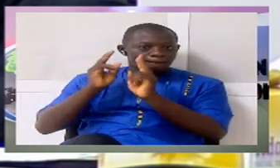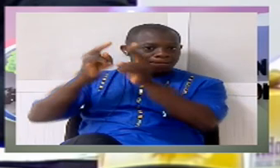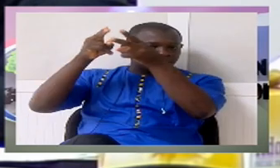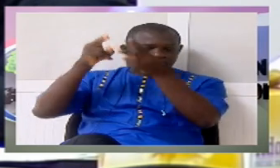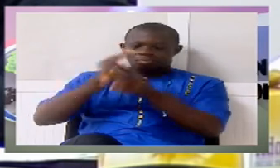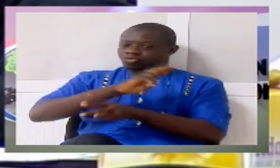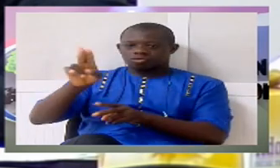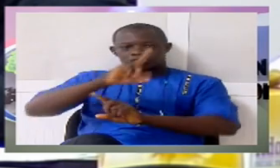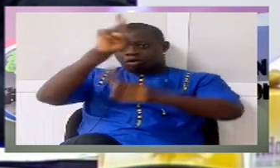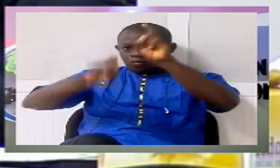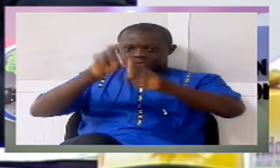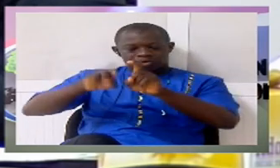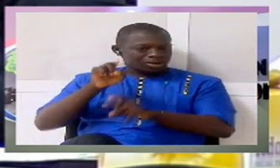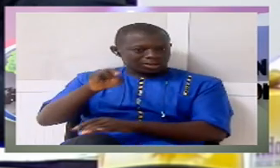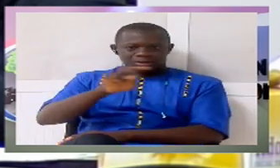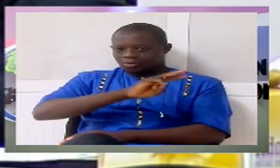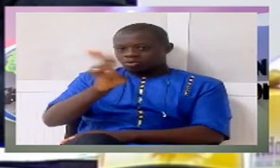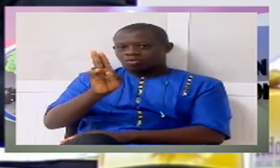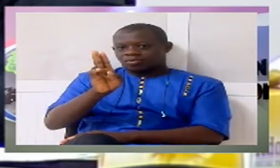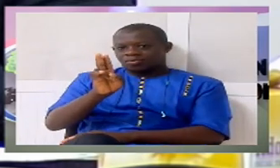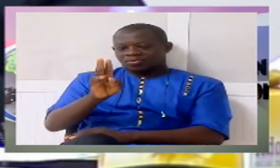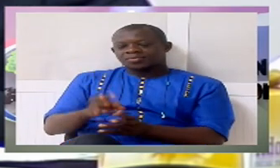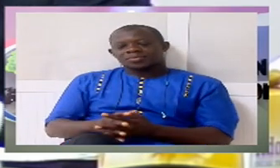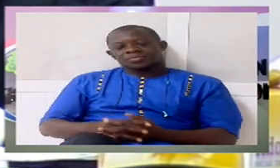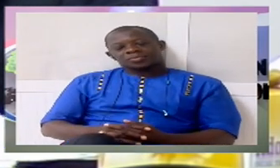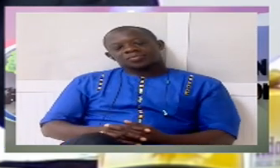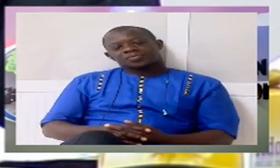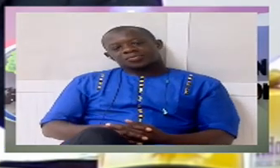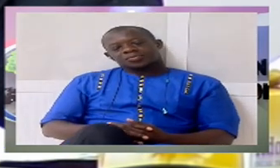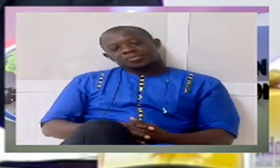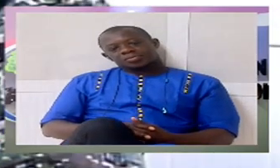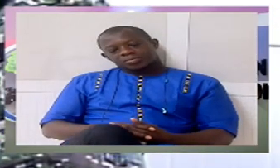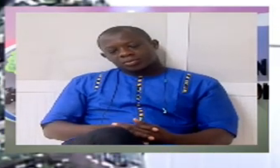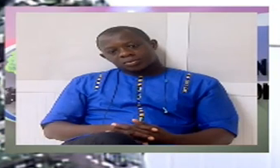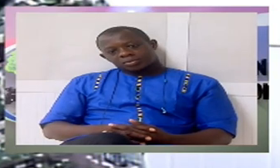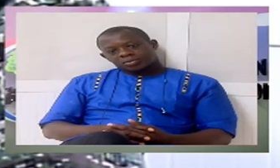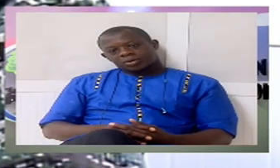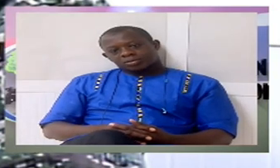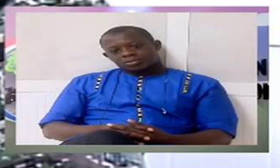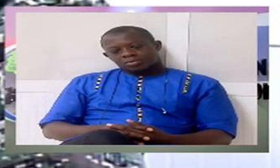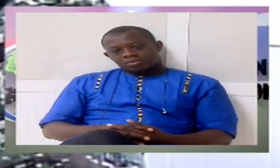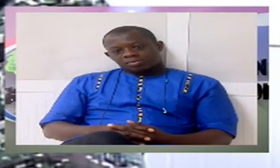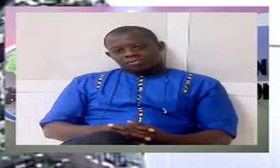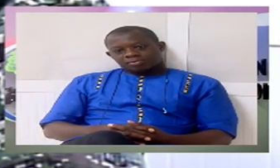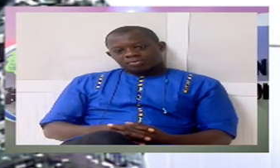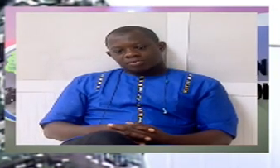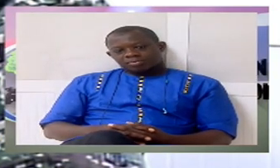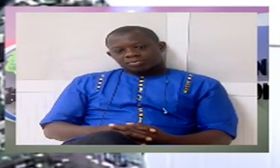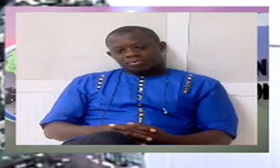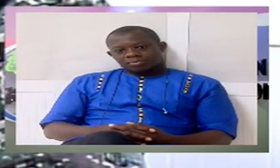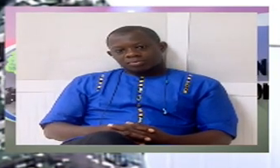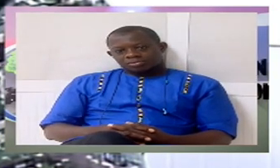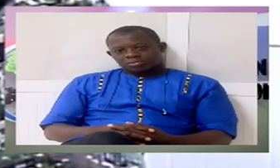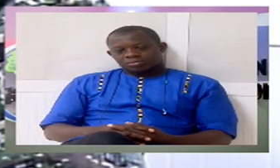question. Waxuñ la né ndax sédé nga ñu jël moto fétal ko ci sa kanam du laajté lool lañ la